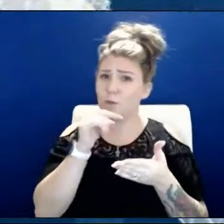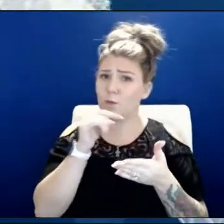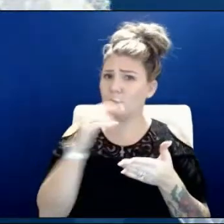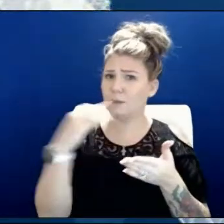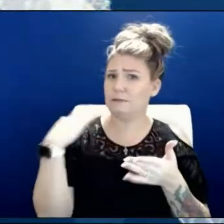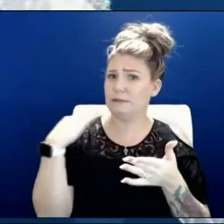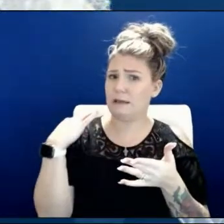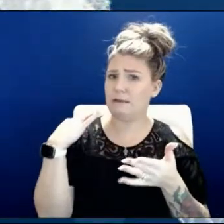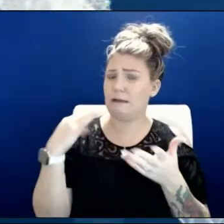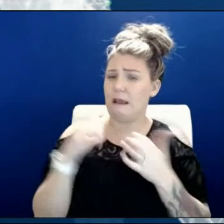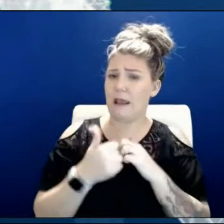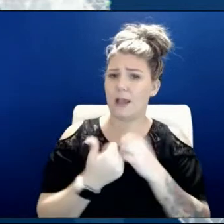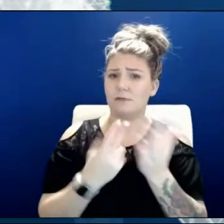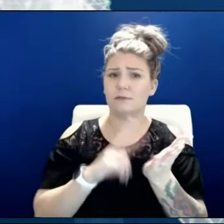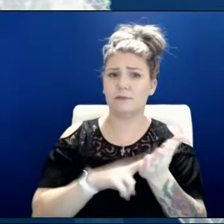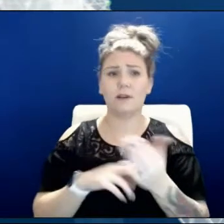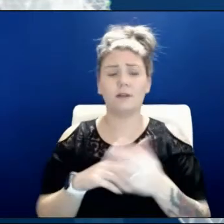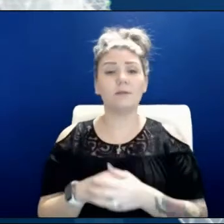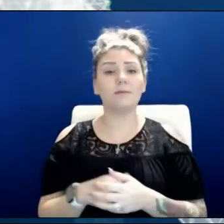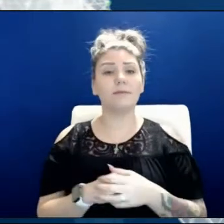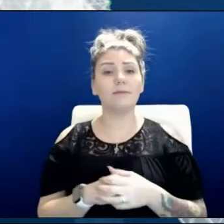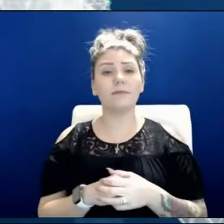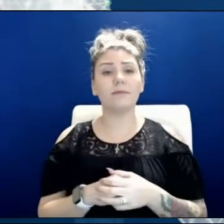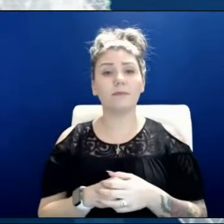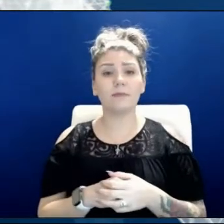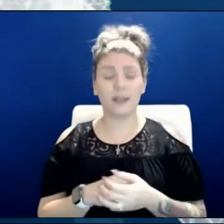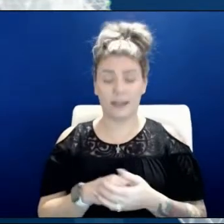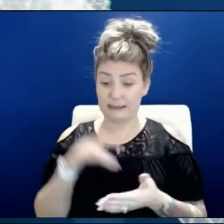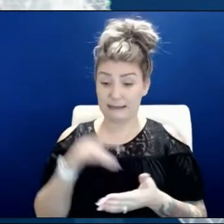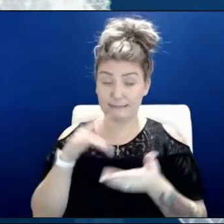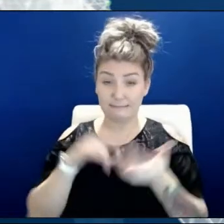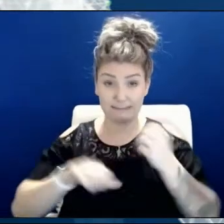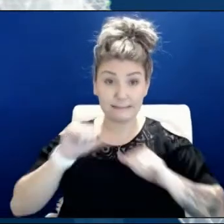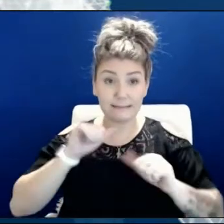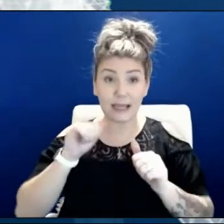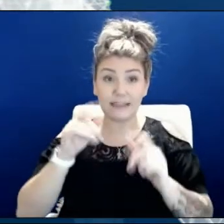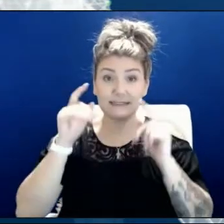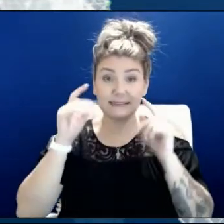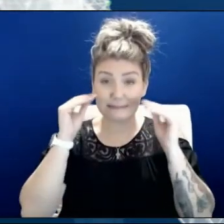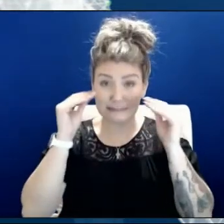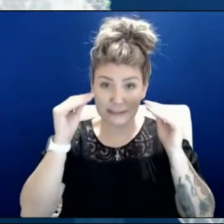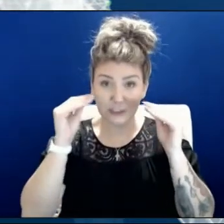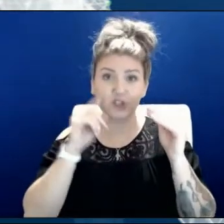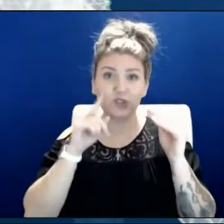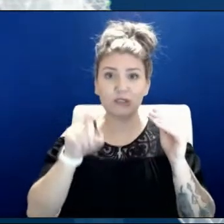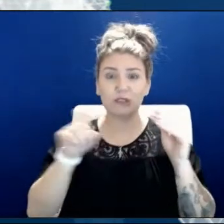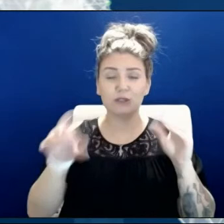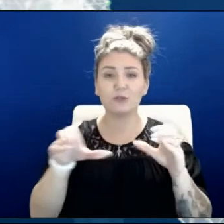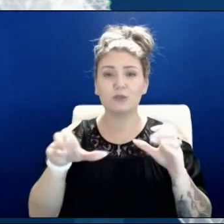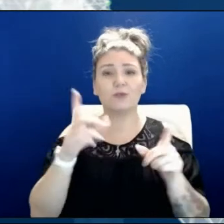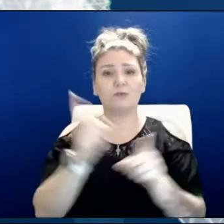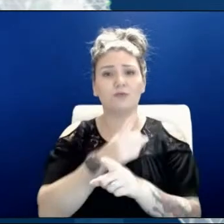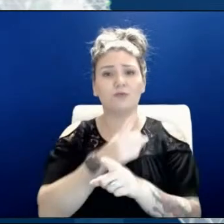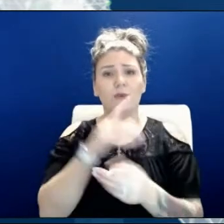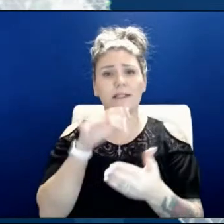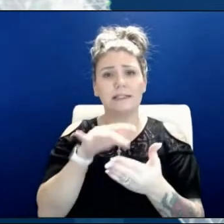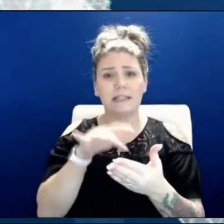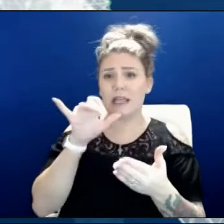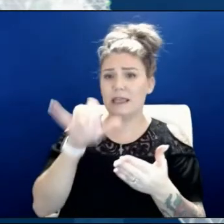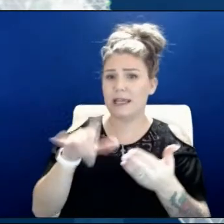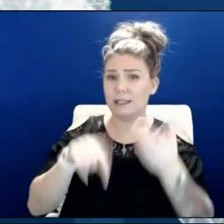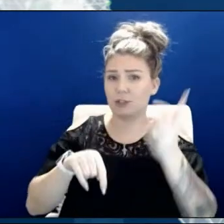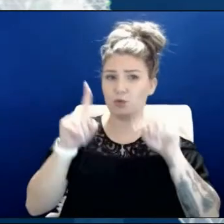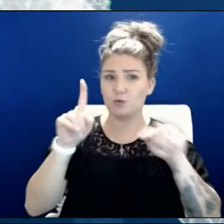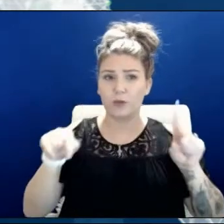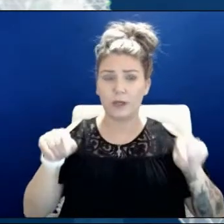Well, great. Well, as the science teaches us, we need to do the right study and do it the right way. So this is a randomized controlled